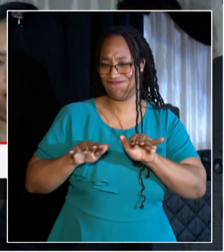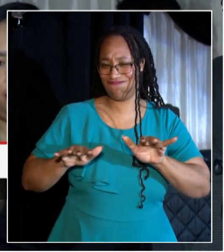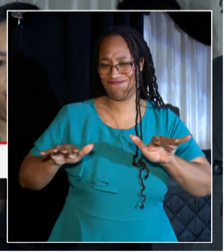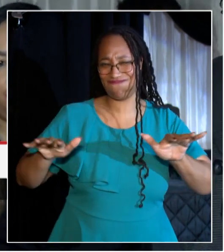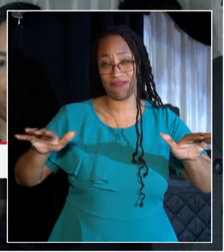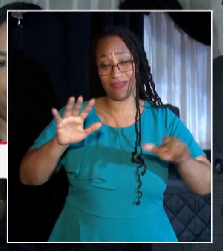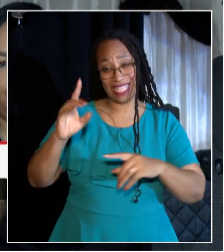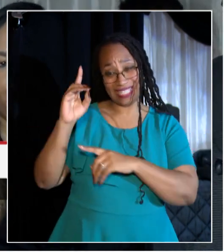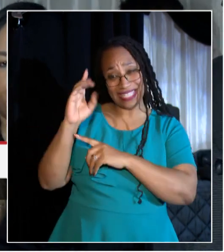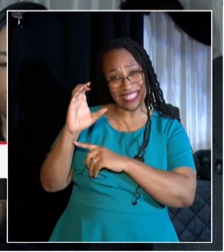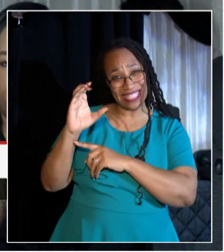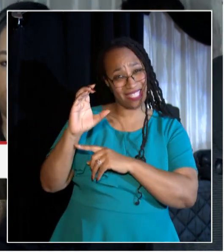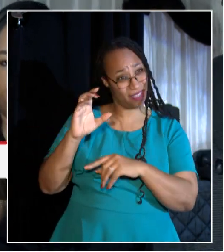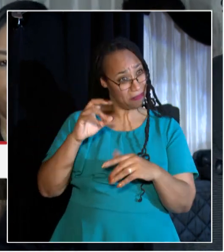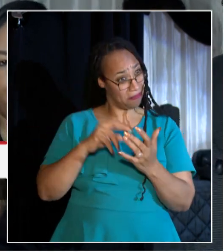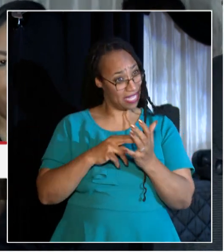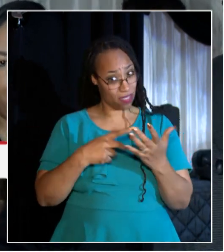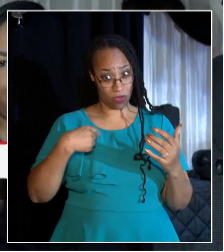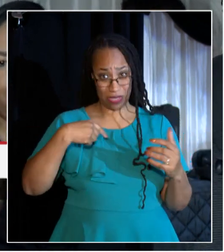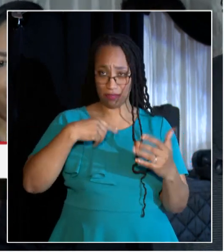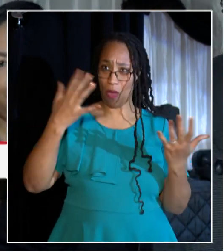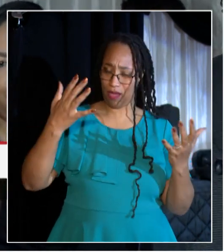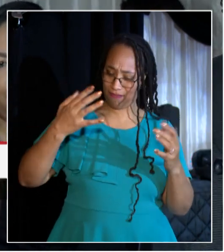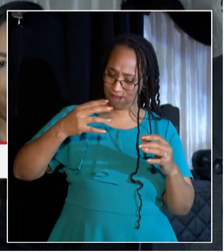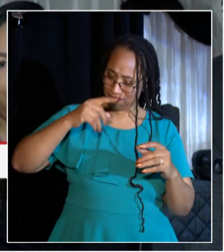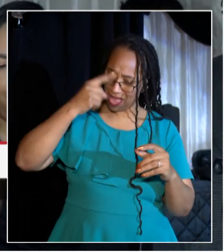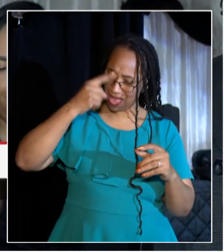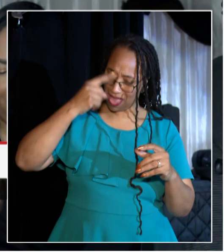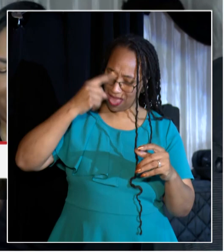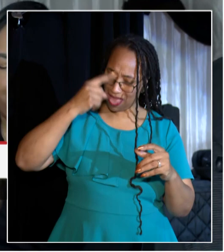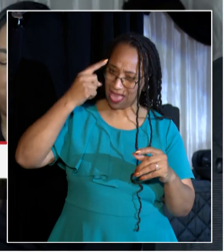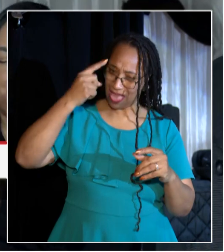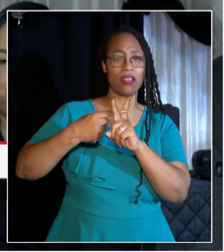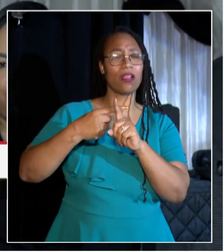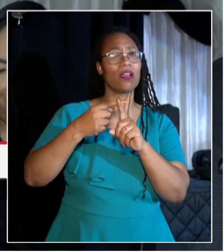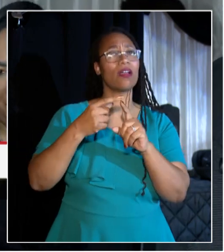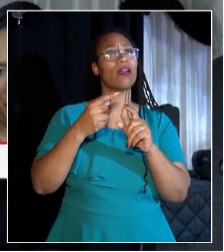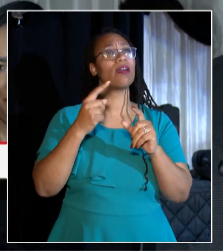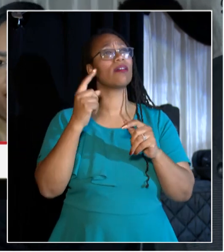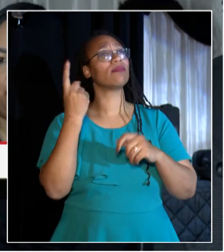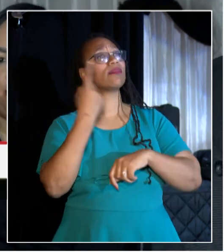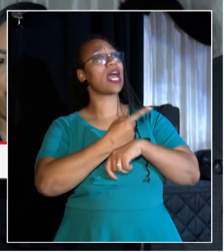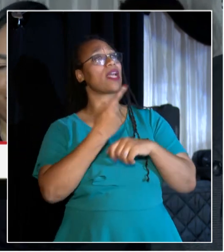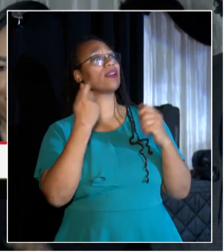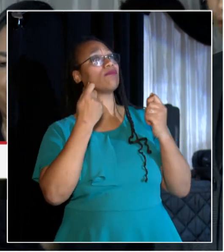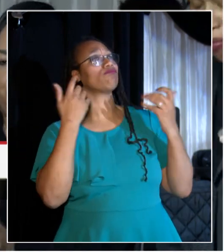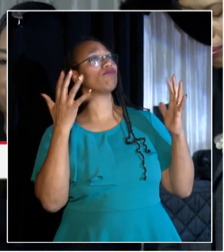celebrate Black history every day because there's so much Black history here in D.C. to celebrate.